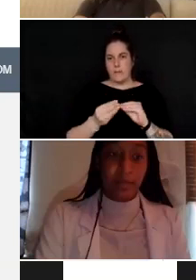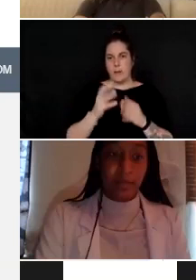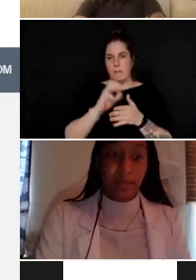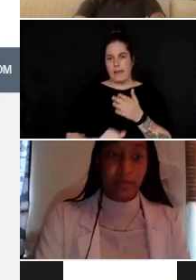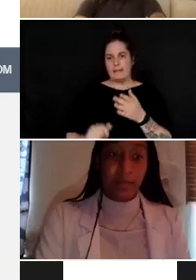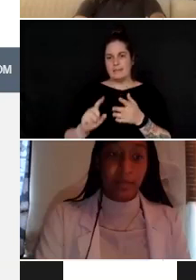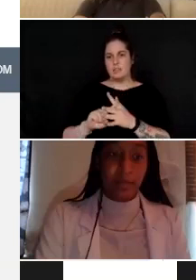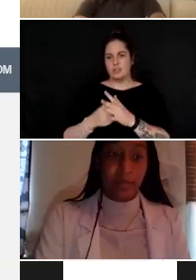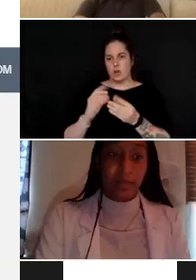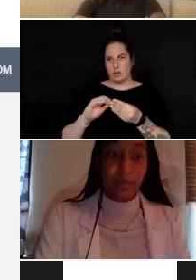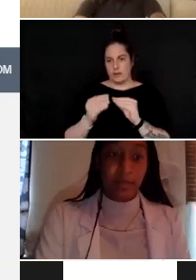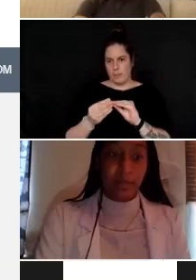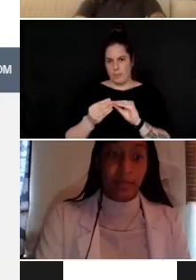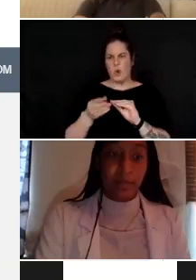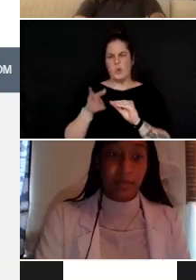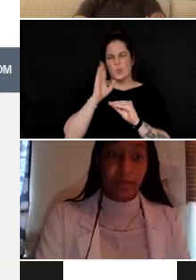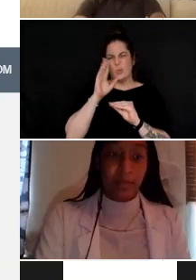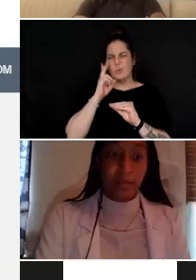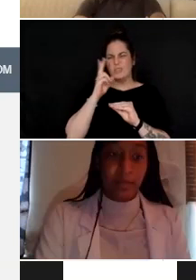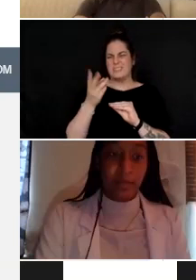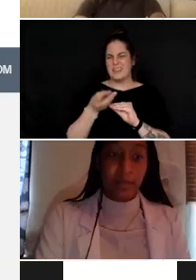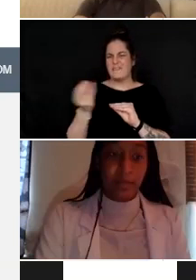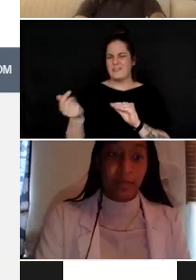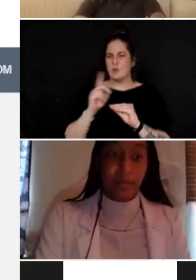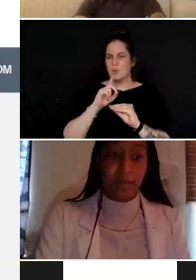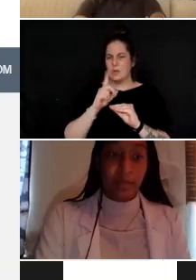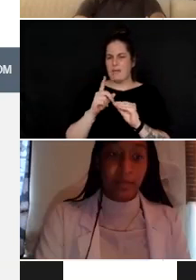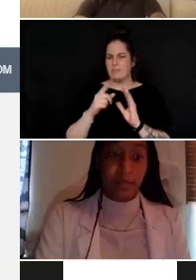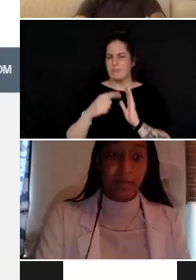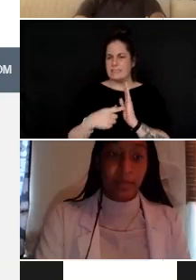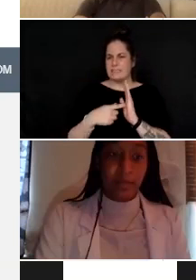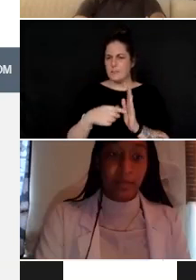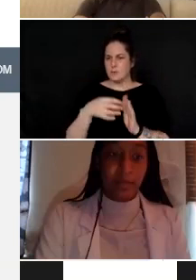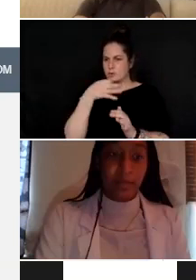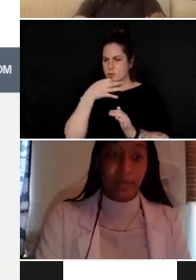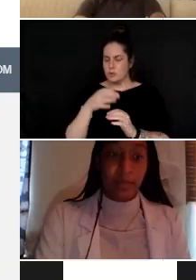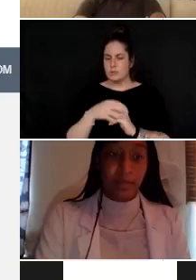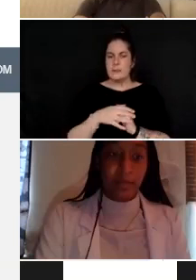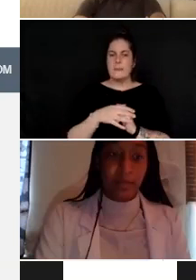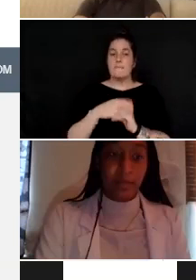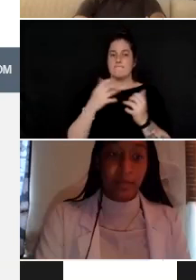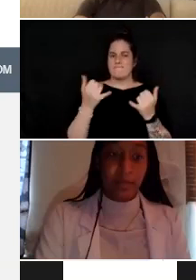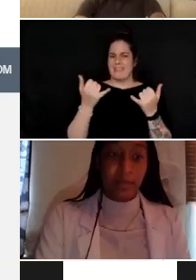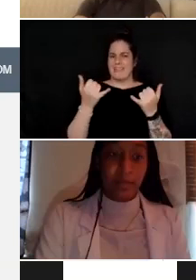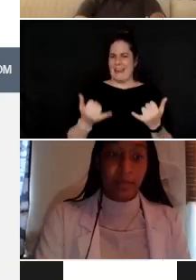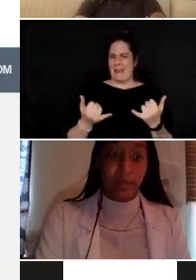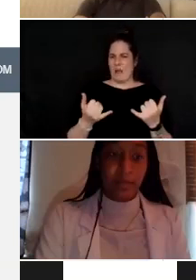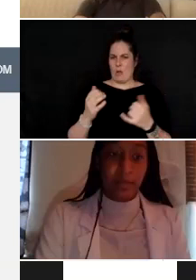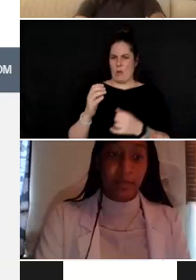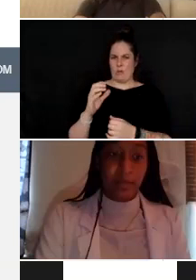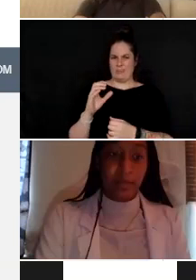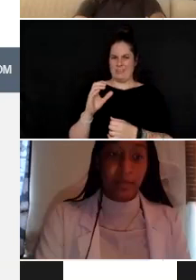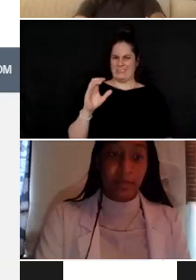see that when we solve look at a couple of sample problems here shortly. Now, the only question is the C that's in the